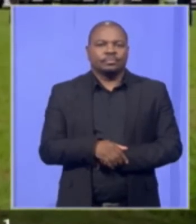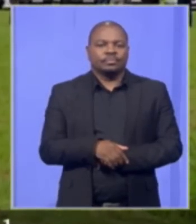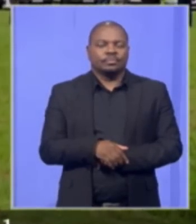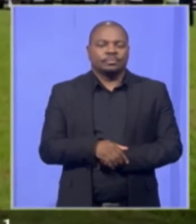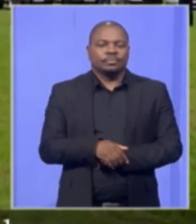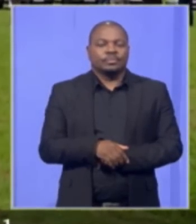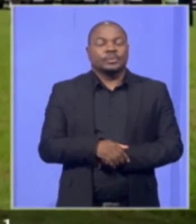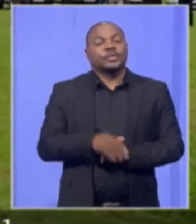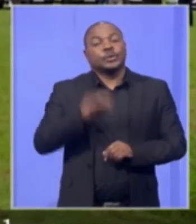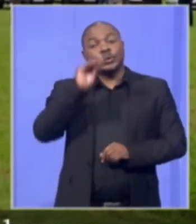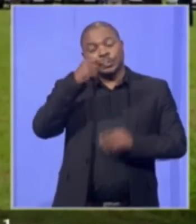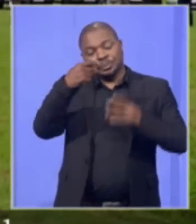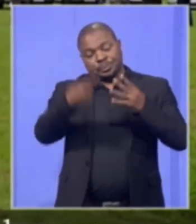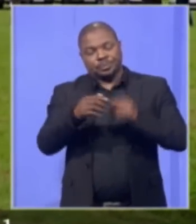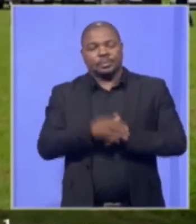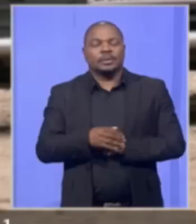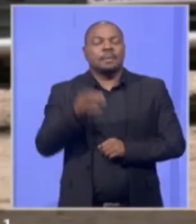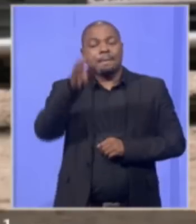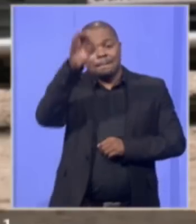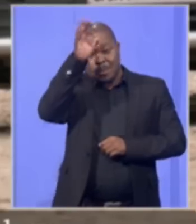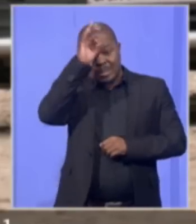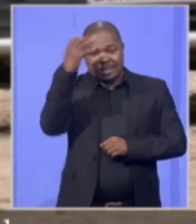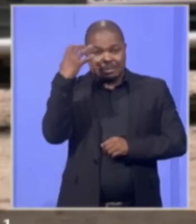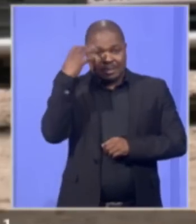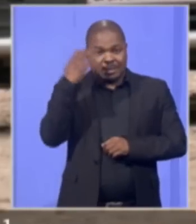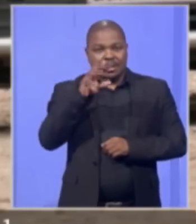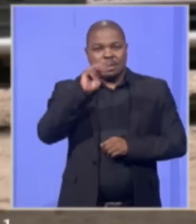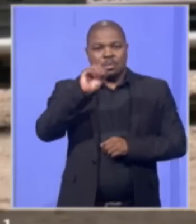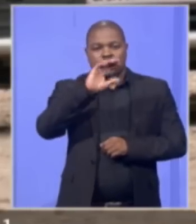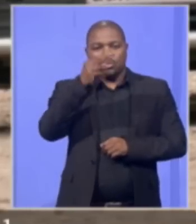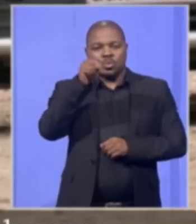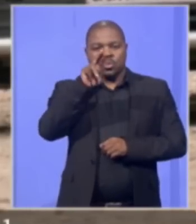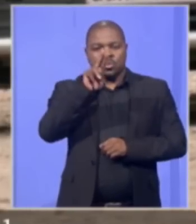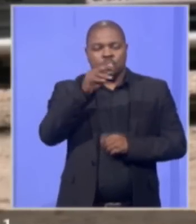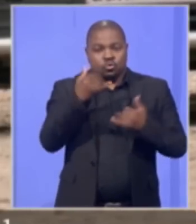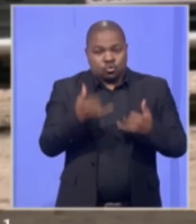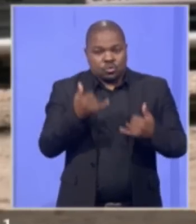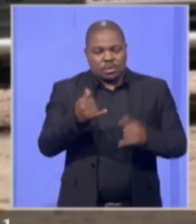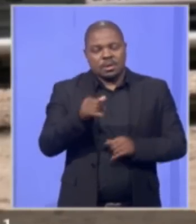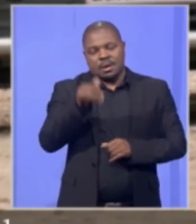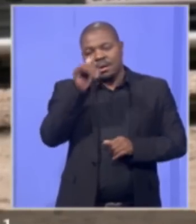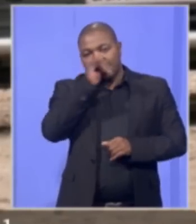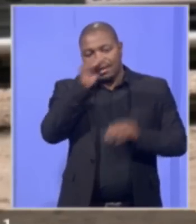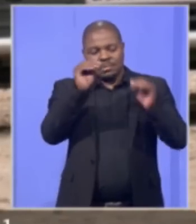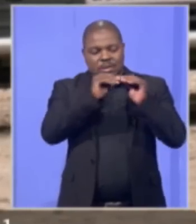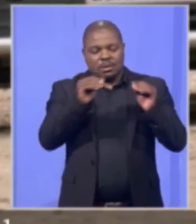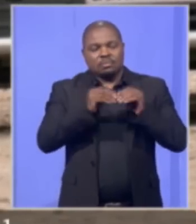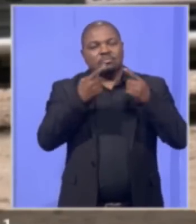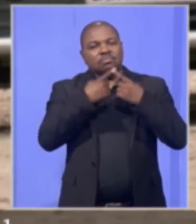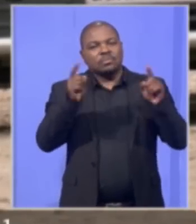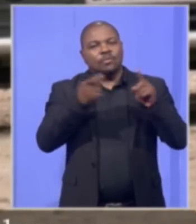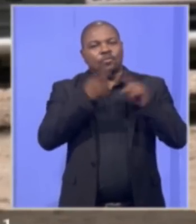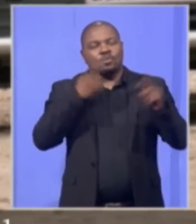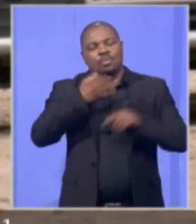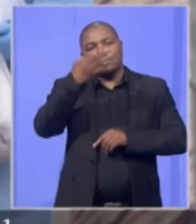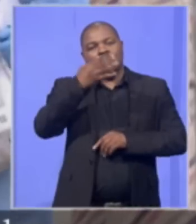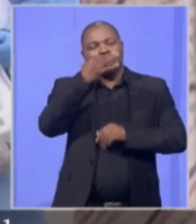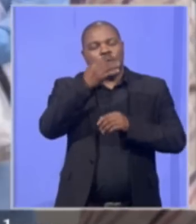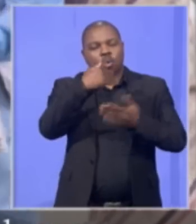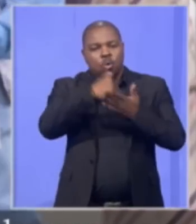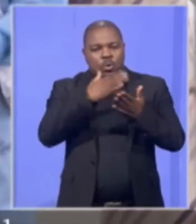Mogasong eno tona ya sepodisi Senzo Mchunu o tlhotse a rebotse pegelo ya dipalopalo tsa bosenyi tsa kotara ya boraro ya